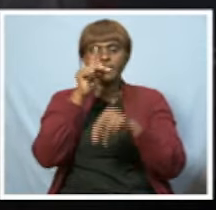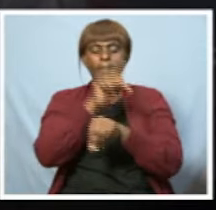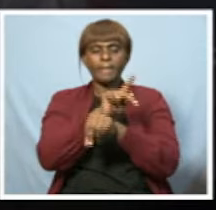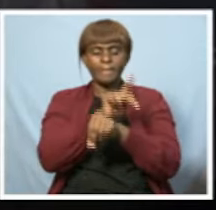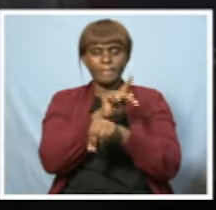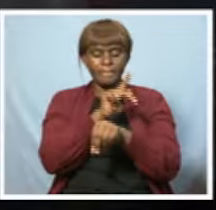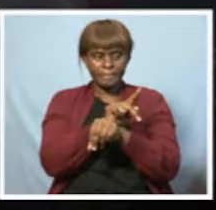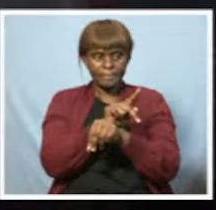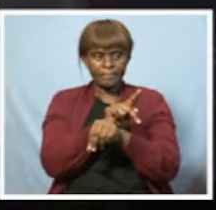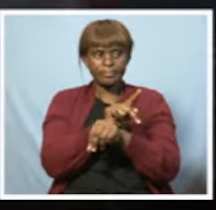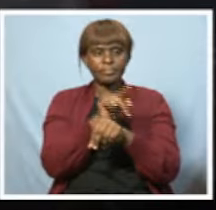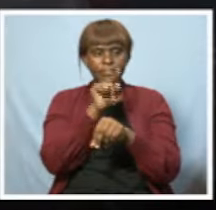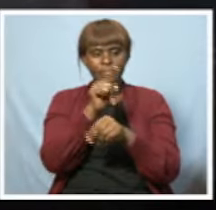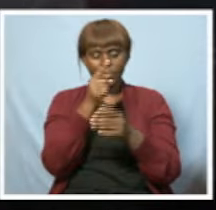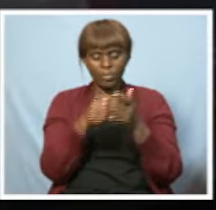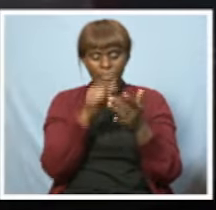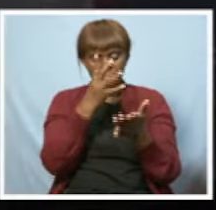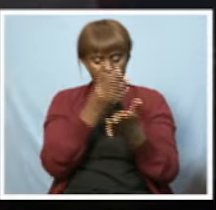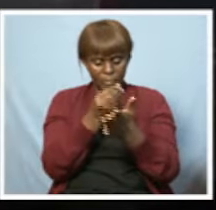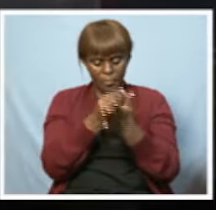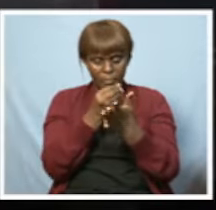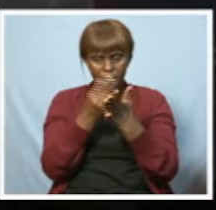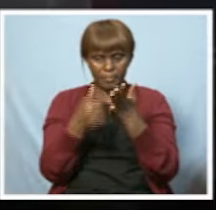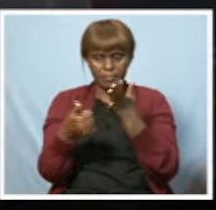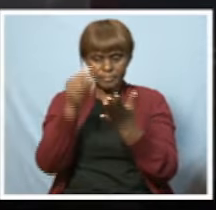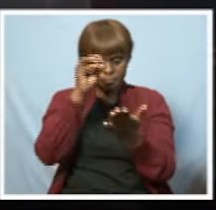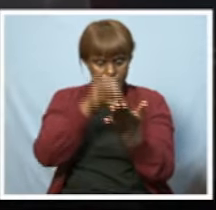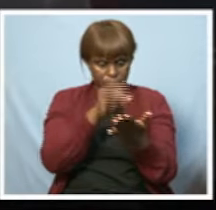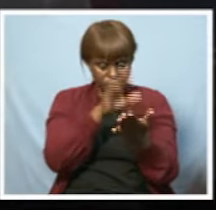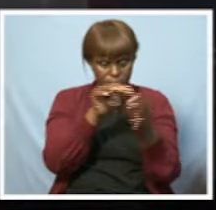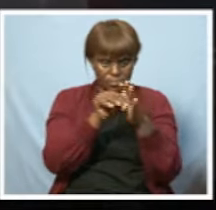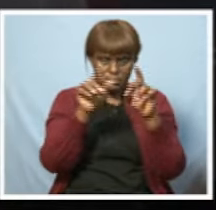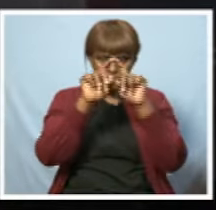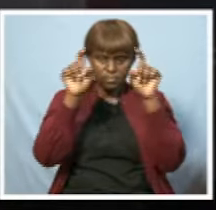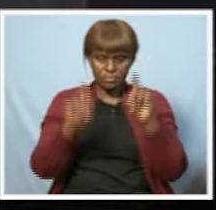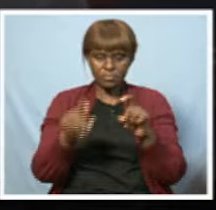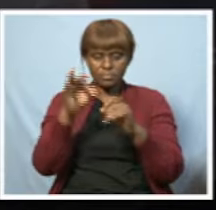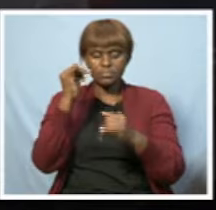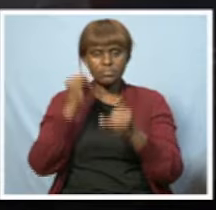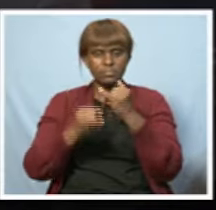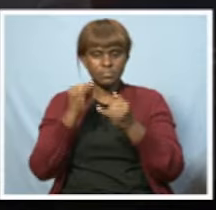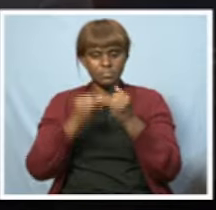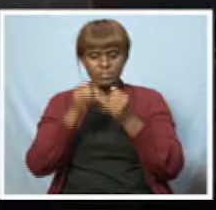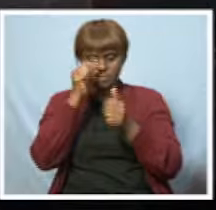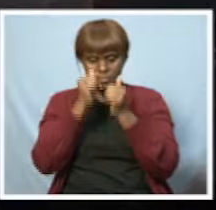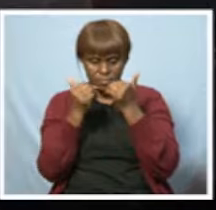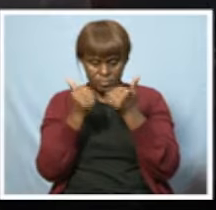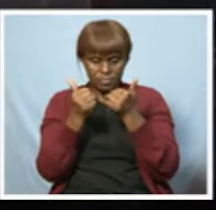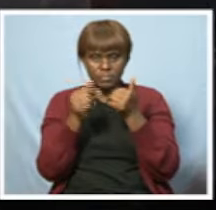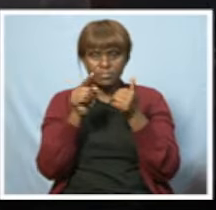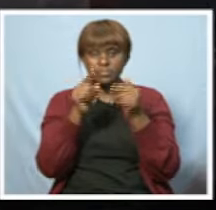project. That is the amount of money that you put on this certificate of completion. Because a contractor will